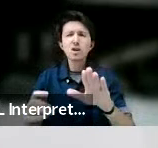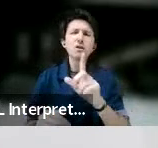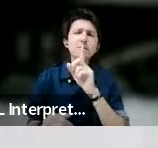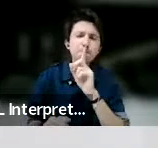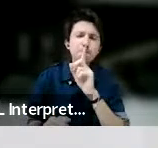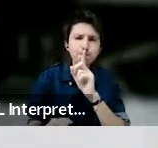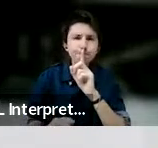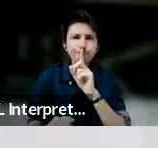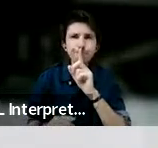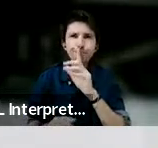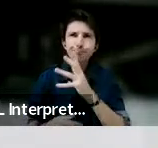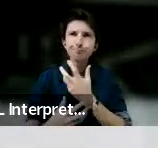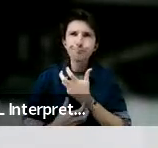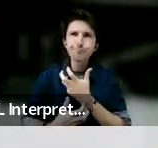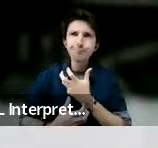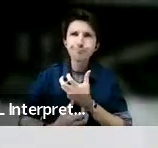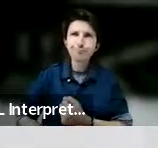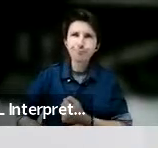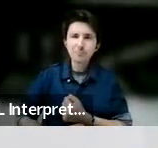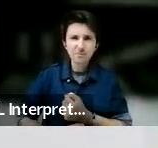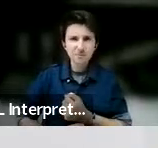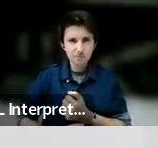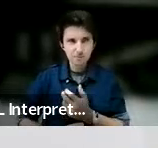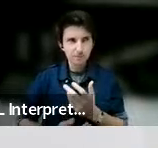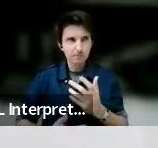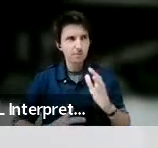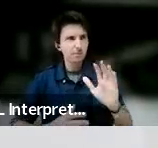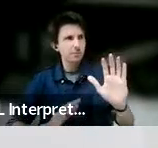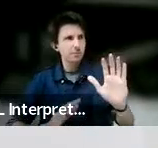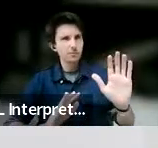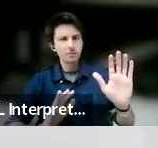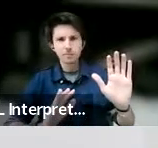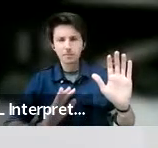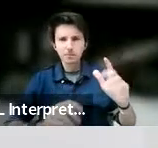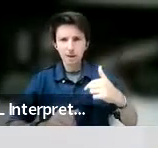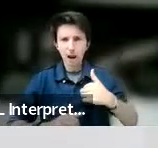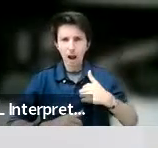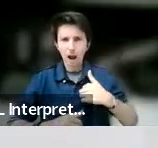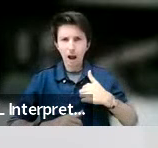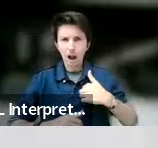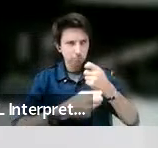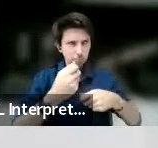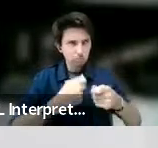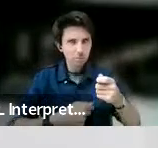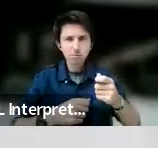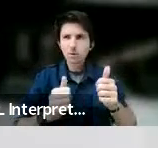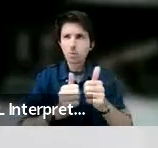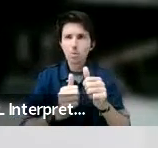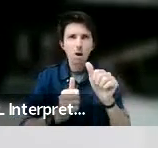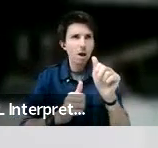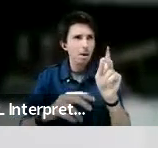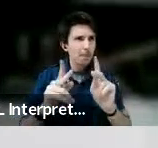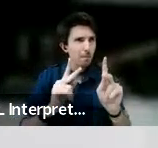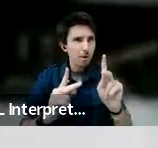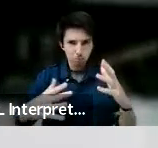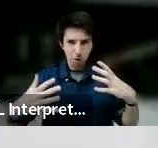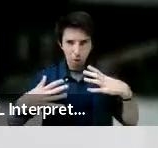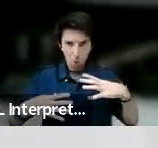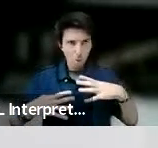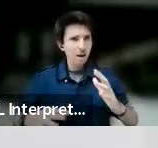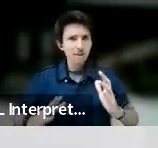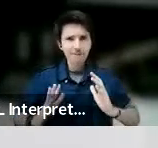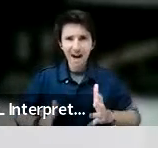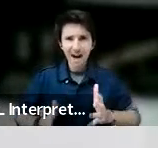as a stand-in for a principal performer, and obviously you do need to match them. That wardrobe